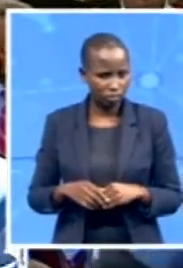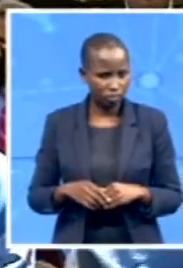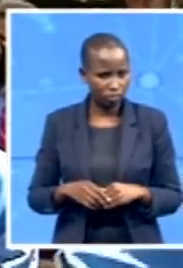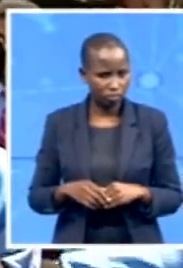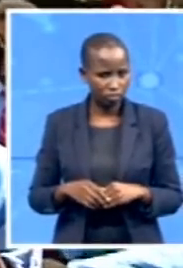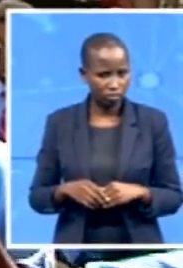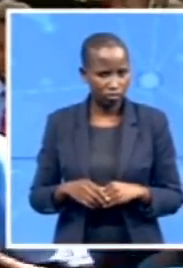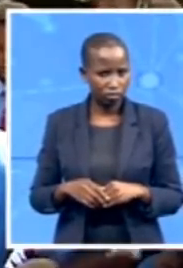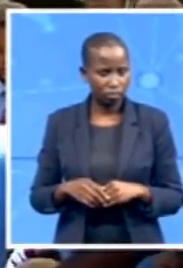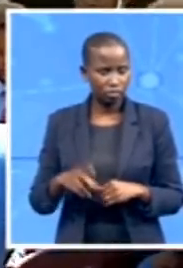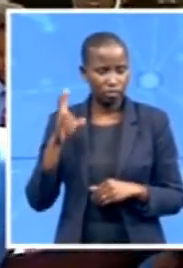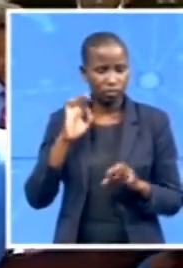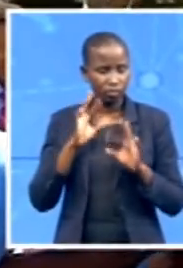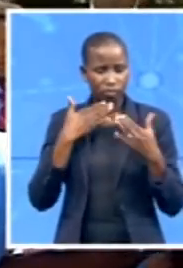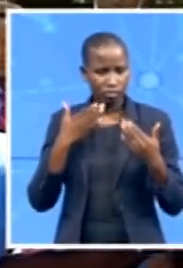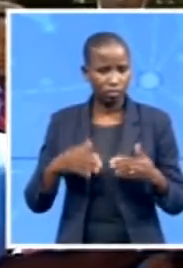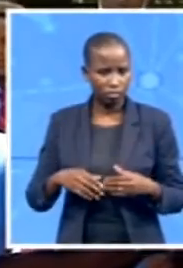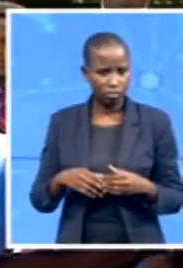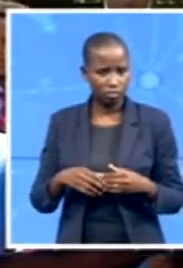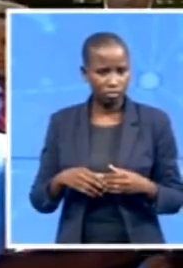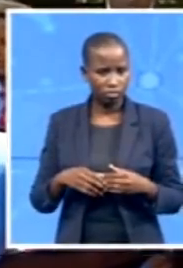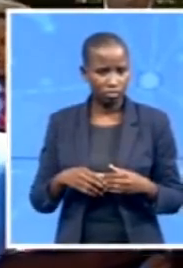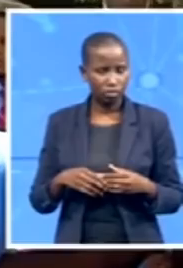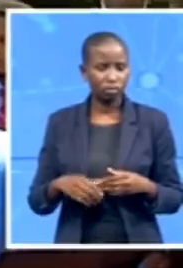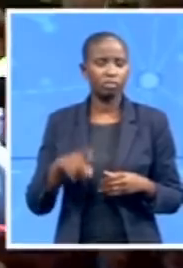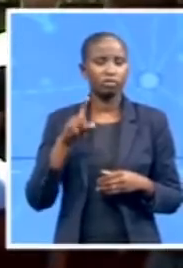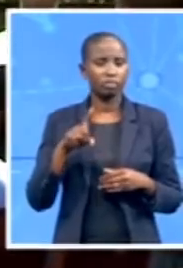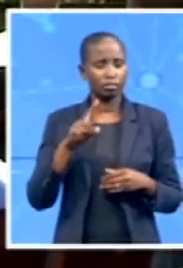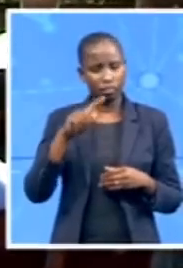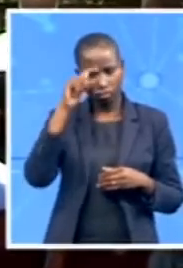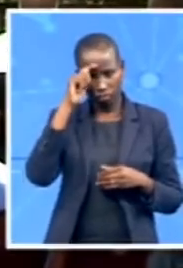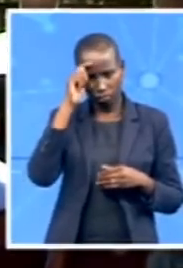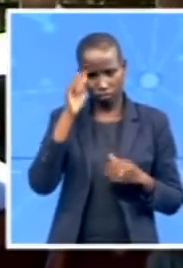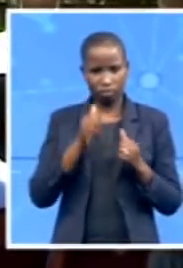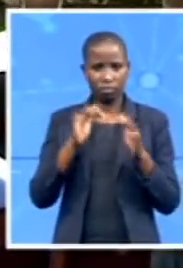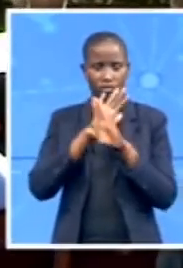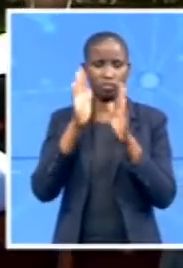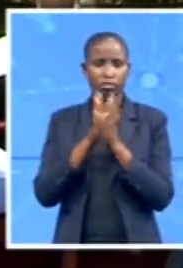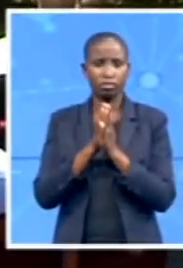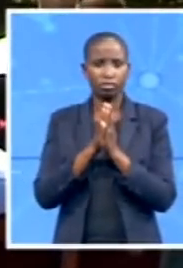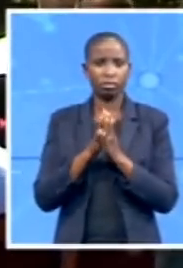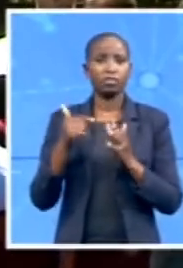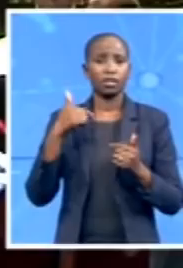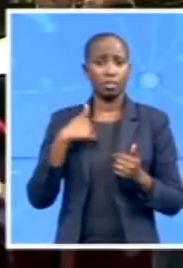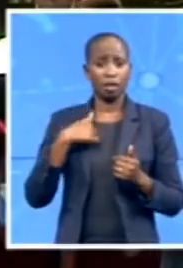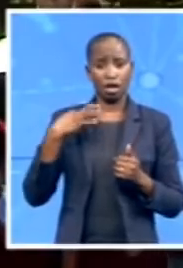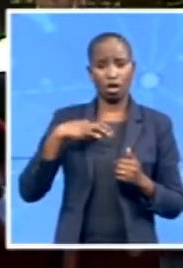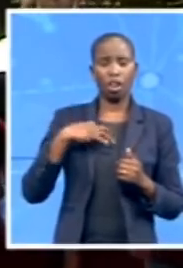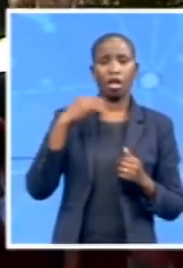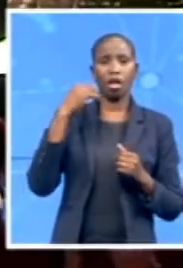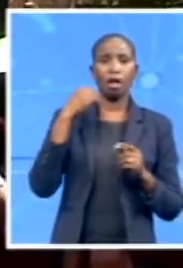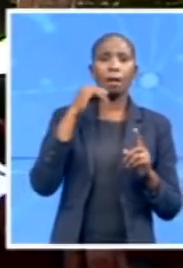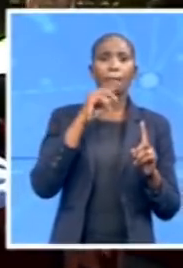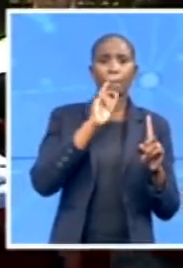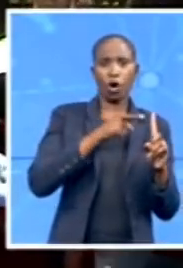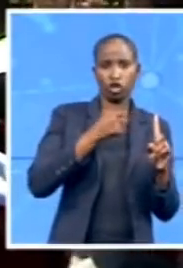Matthew. These boys started everything, and then I was the girl who was punched, and then nobody came to check up on me if whether I'm okay or not. We have recordings